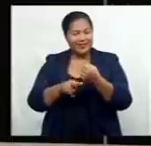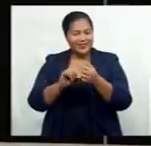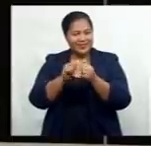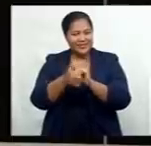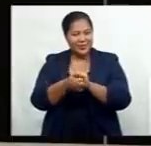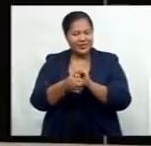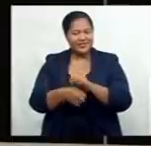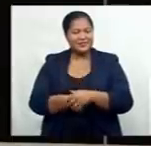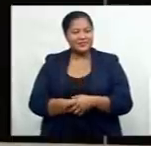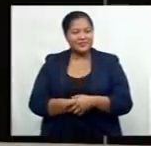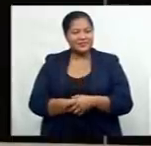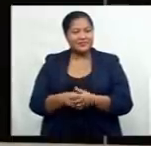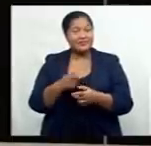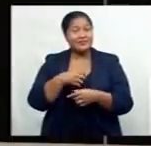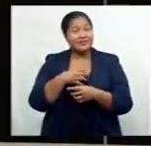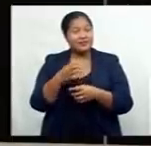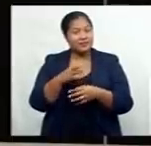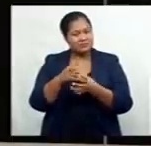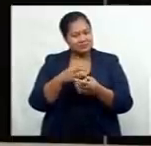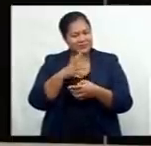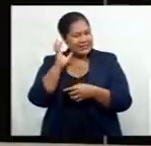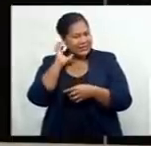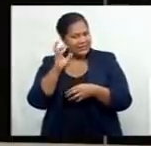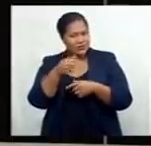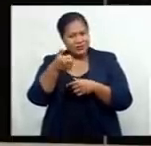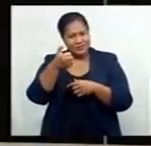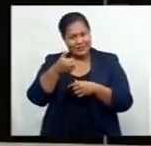latest news and sports, and also listen to our